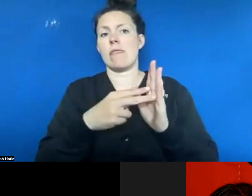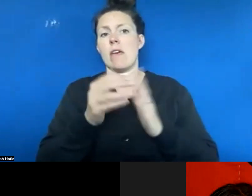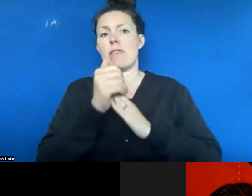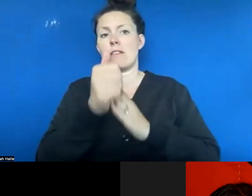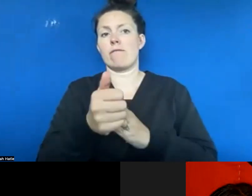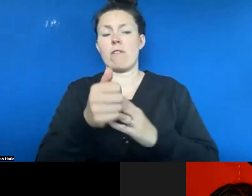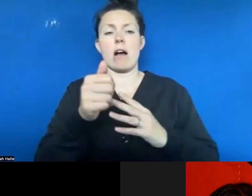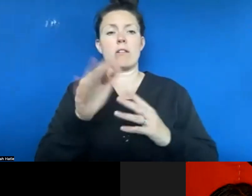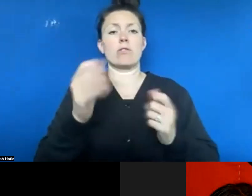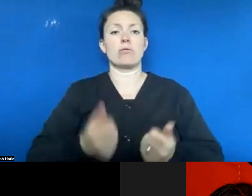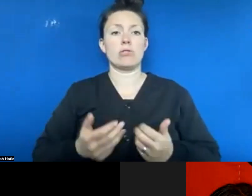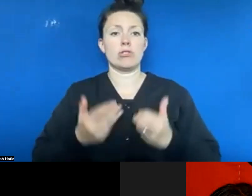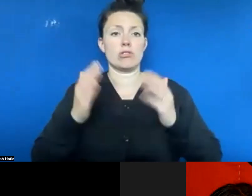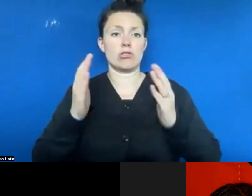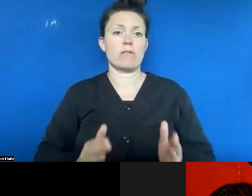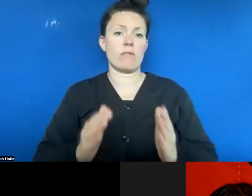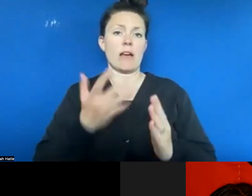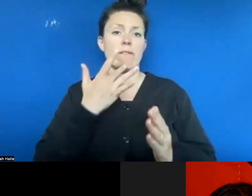it?